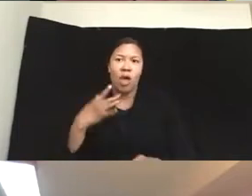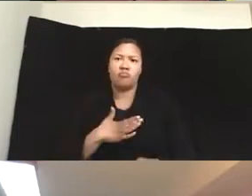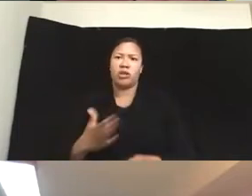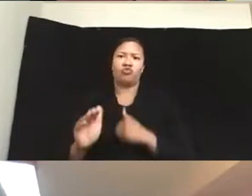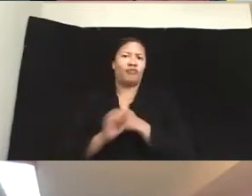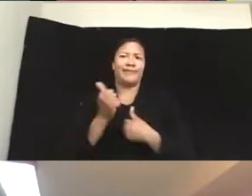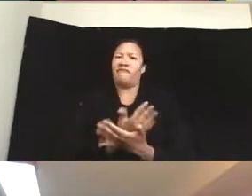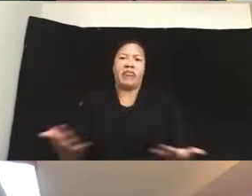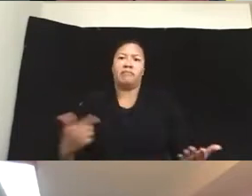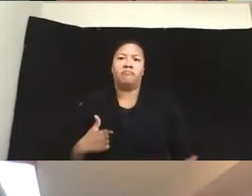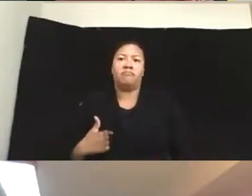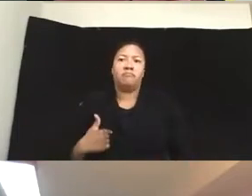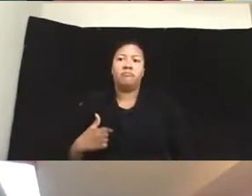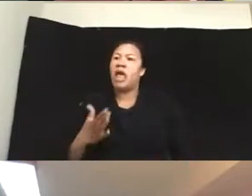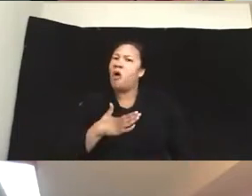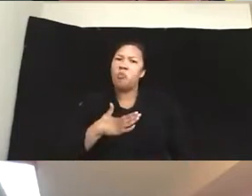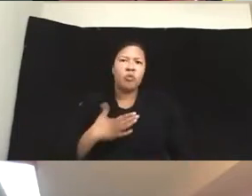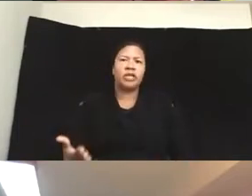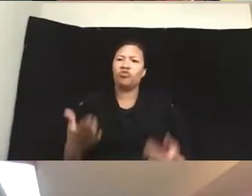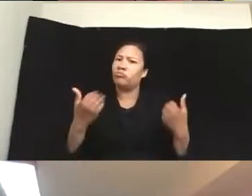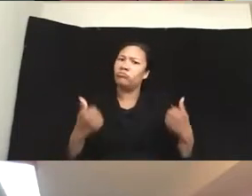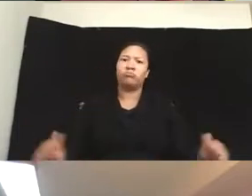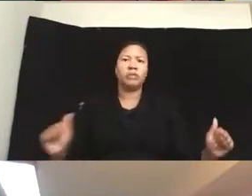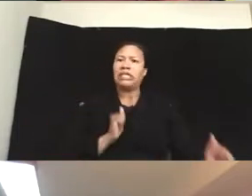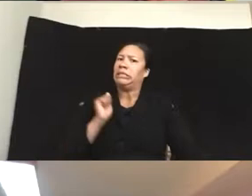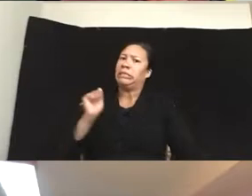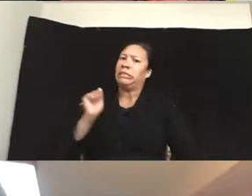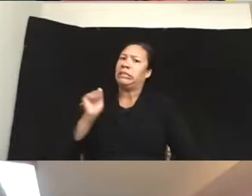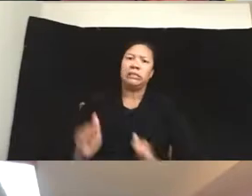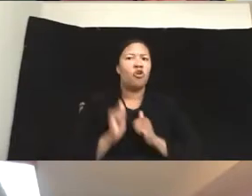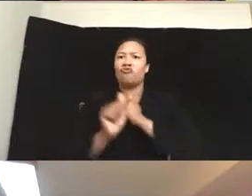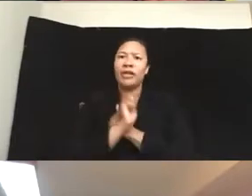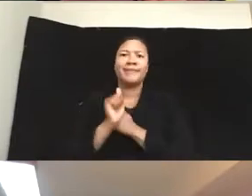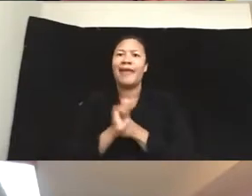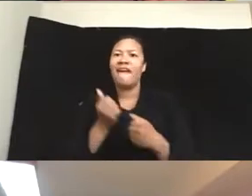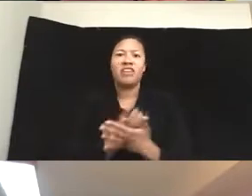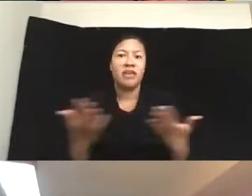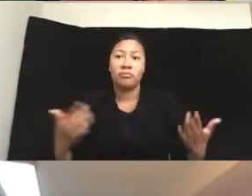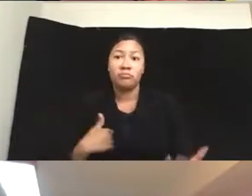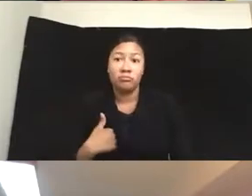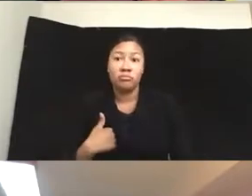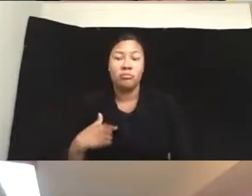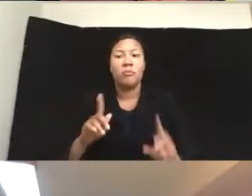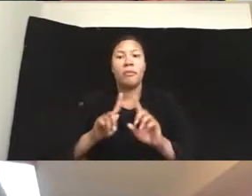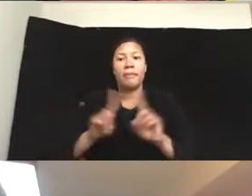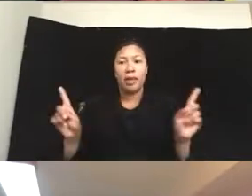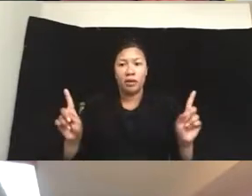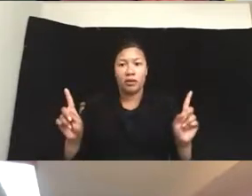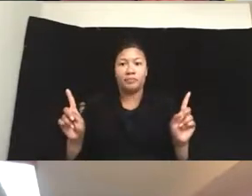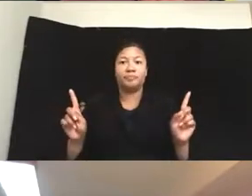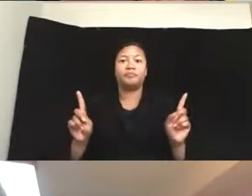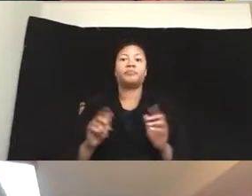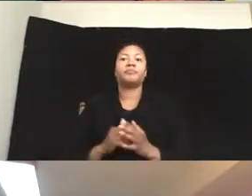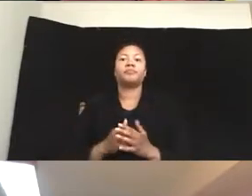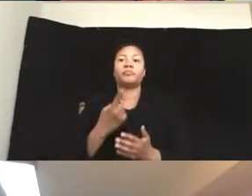But I'm willing to put it all on the line. But one of the things that happens too